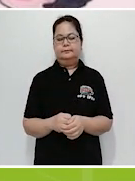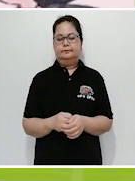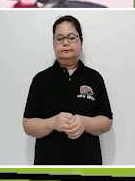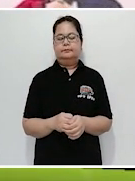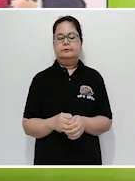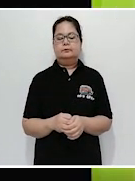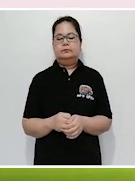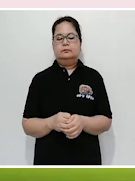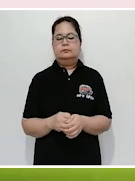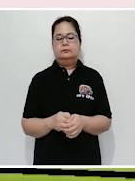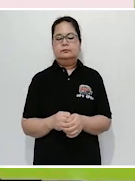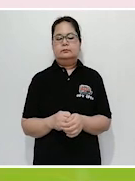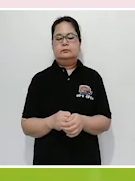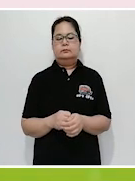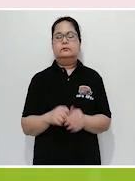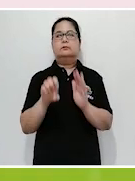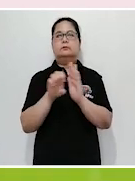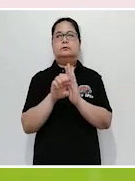prediction.